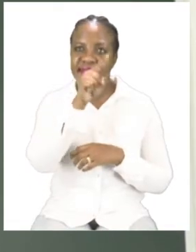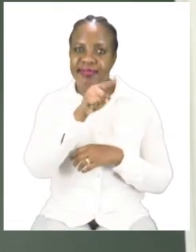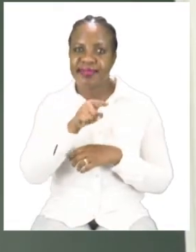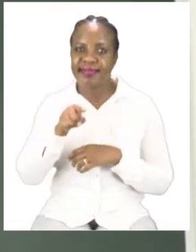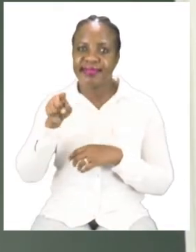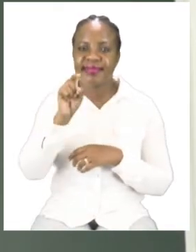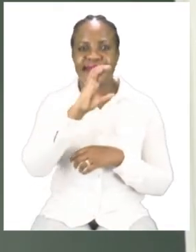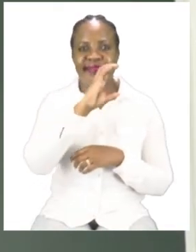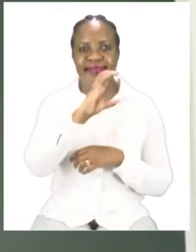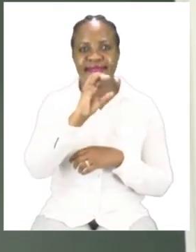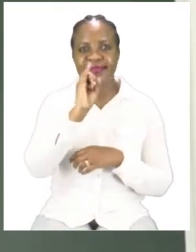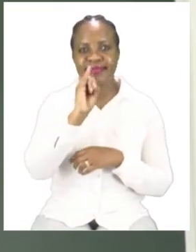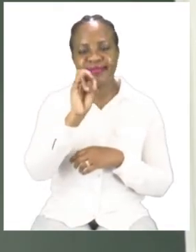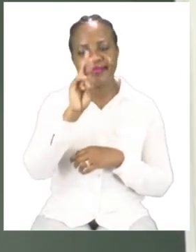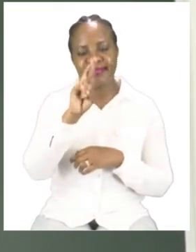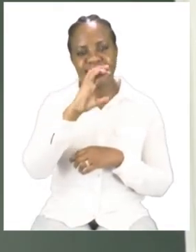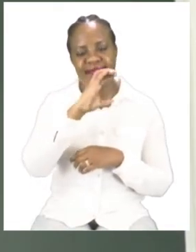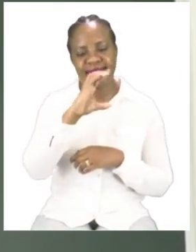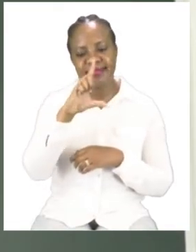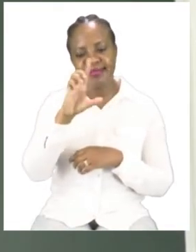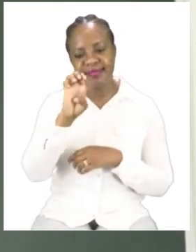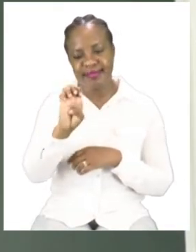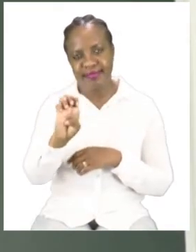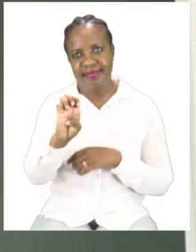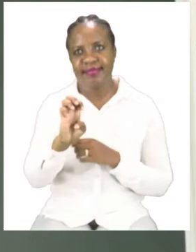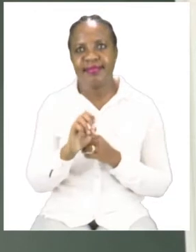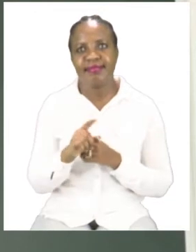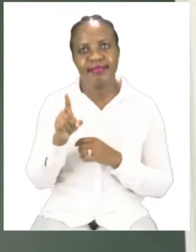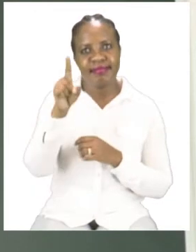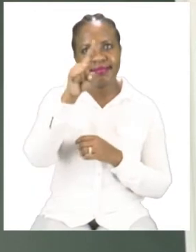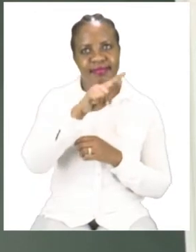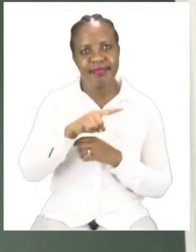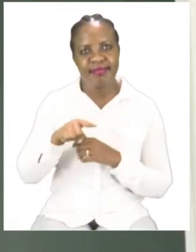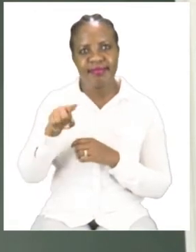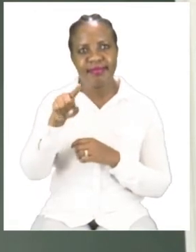circle. Everyone, let's say circle.